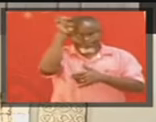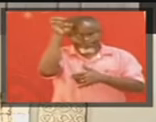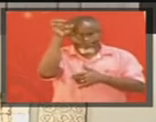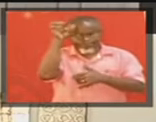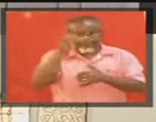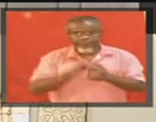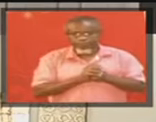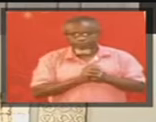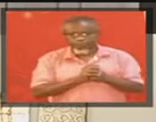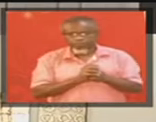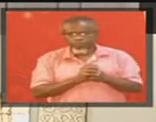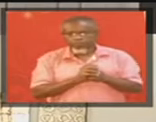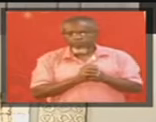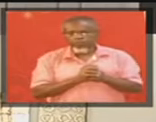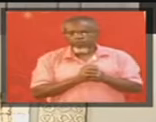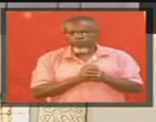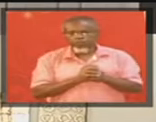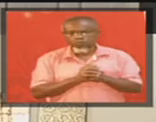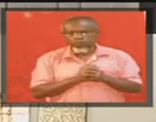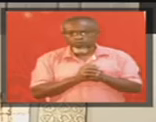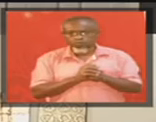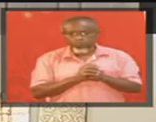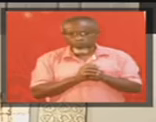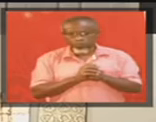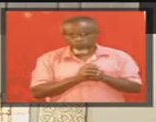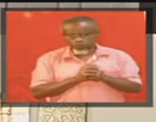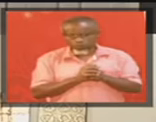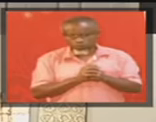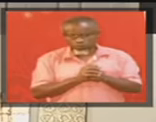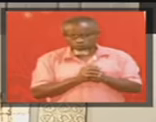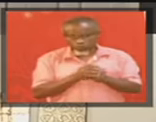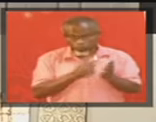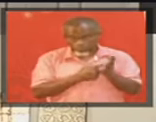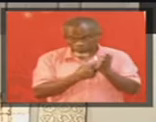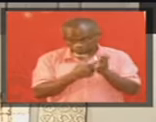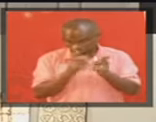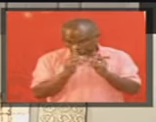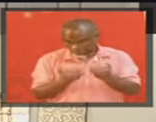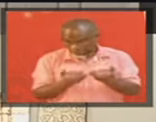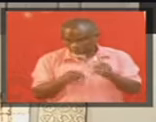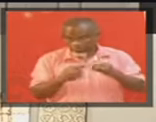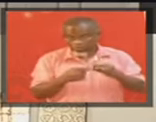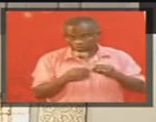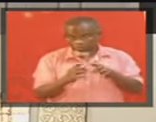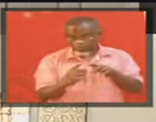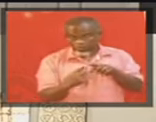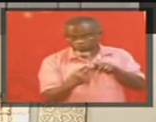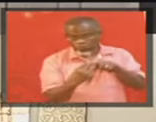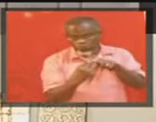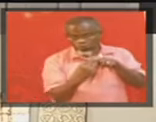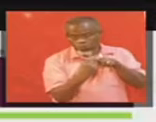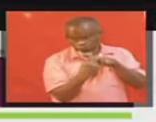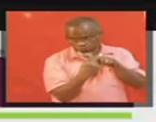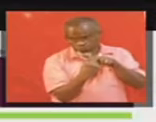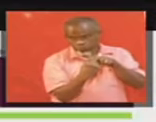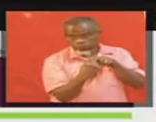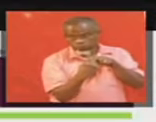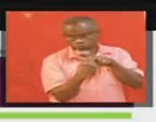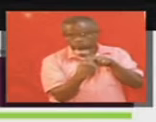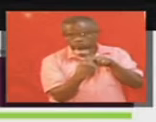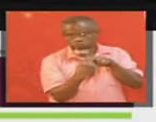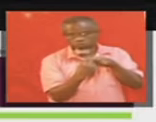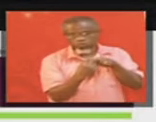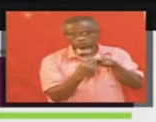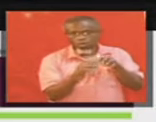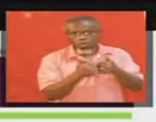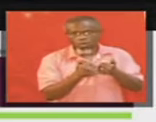to demonstrate or to talk a little bit about the pulse oximeter. And on the first, I'm just going to show you 3 slides. On